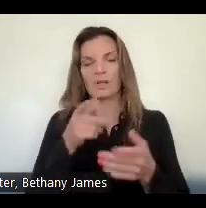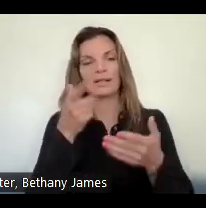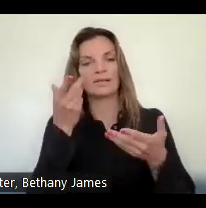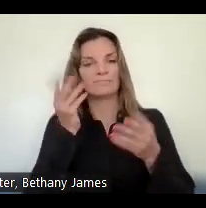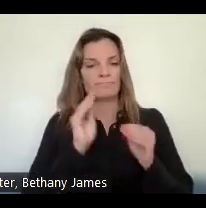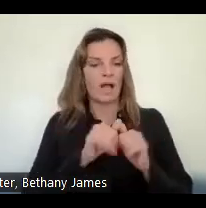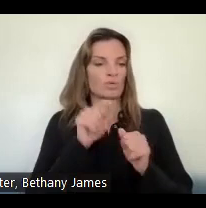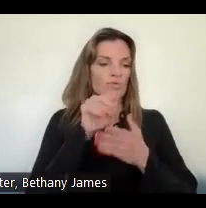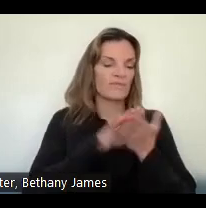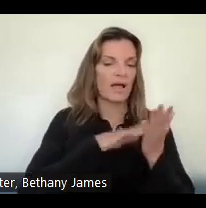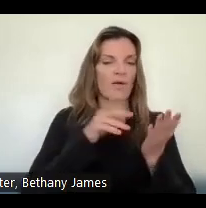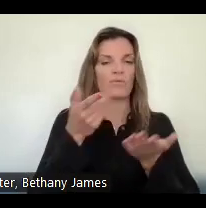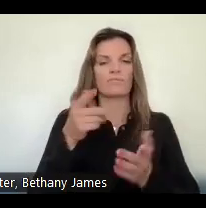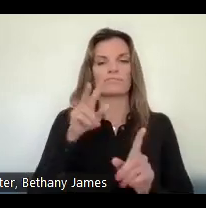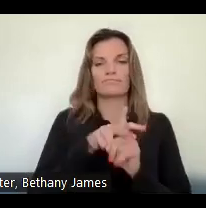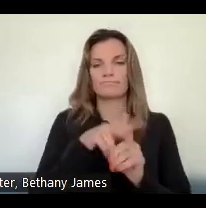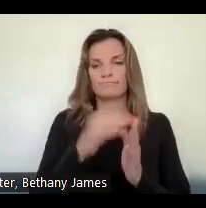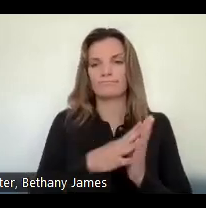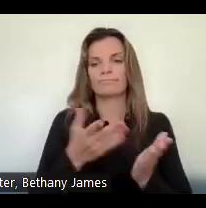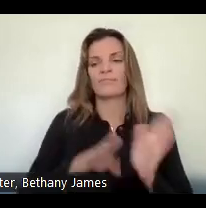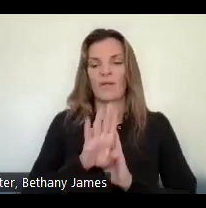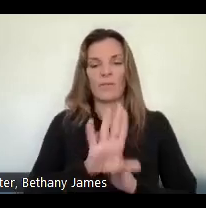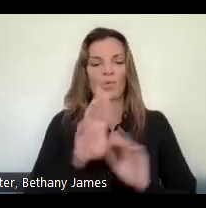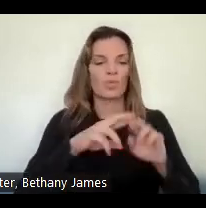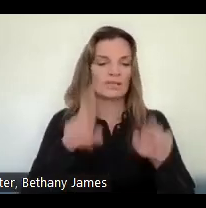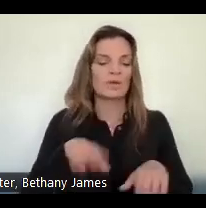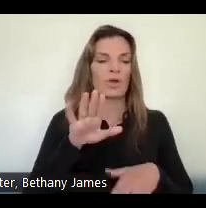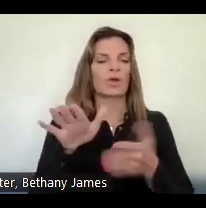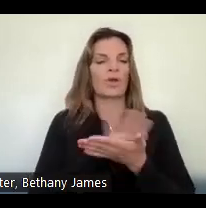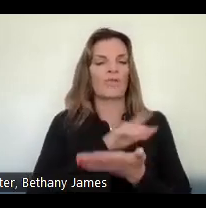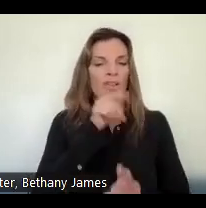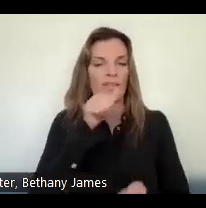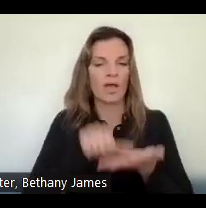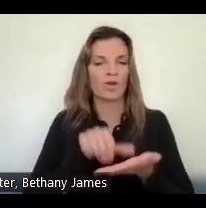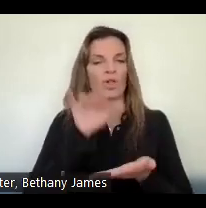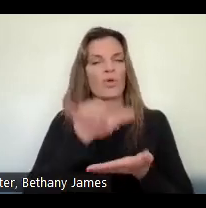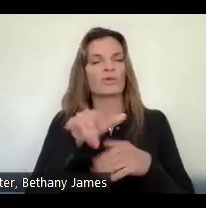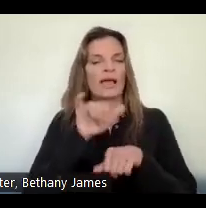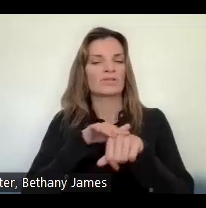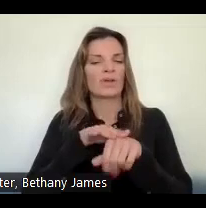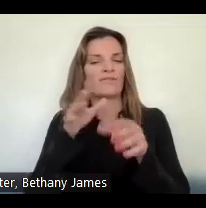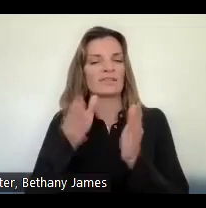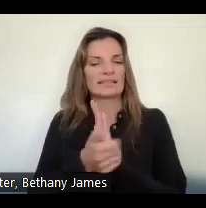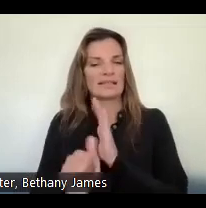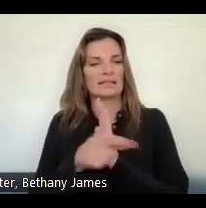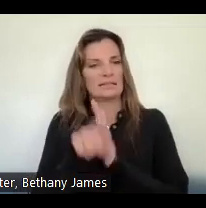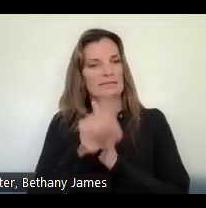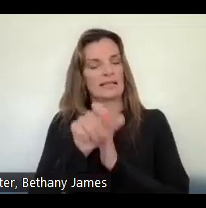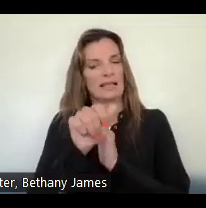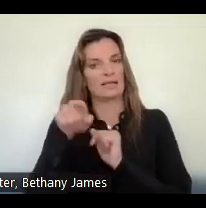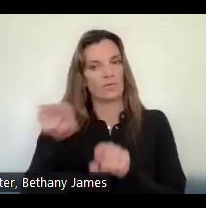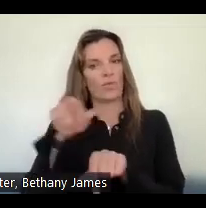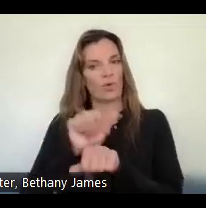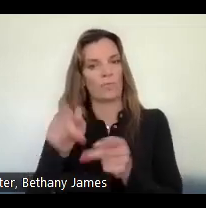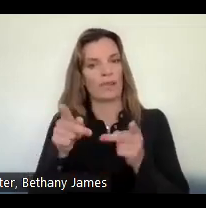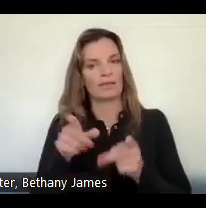out an application, develop their resume, their cover letter, all these kind of like soft skills that they're going to need in the workplace. And then we also